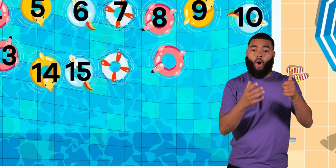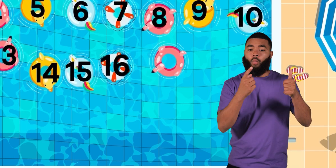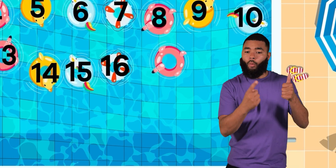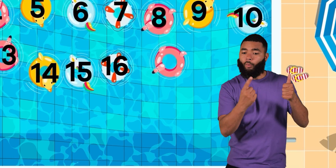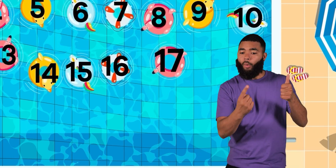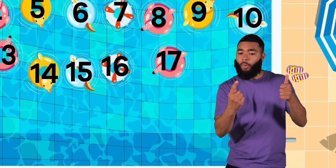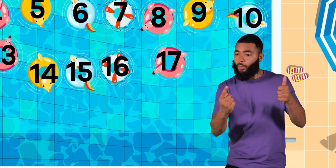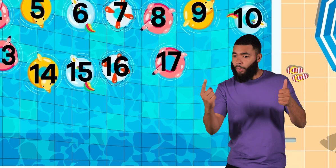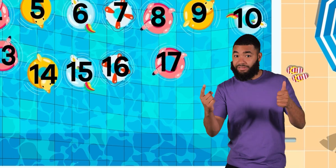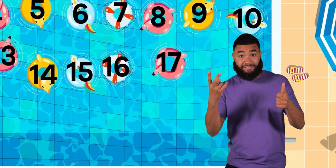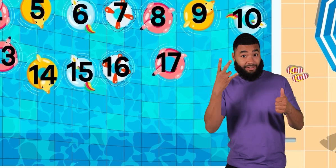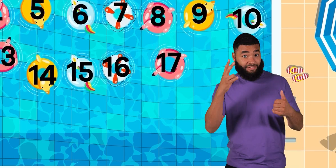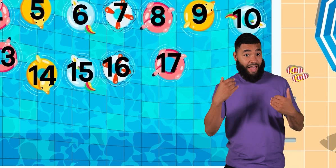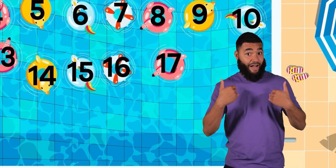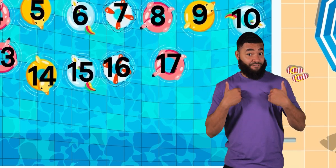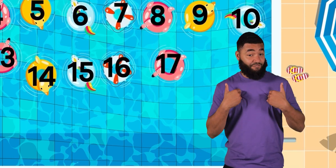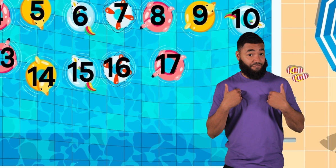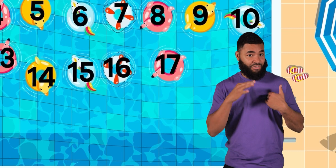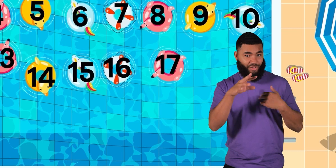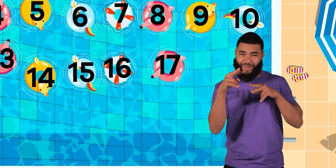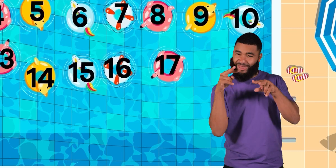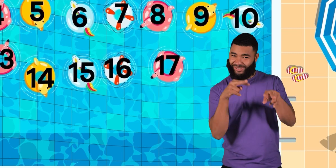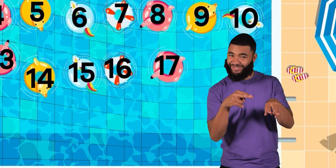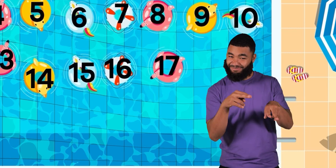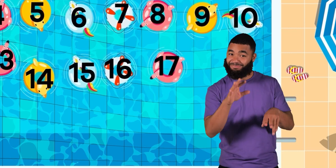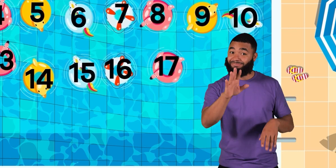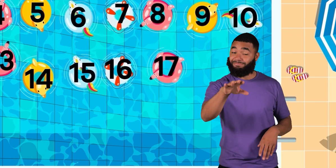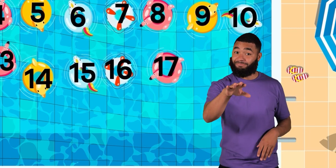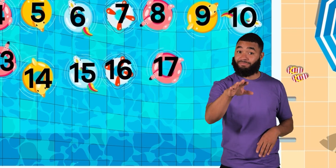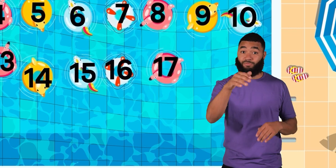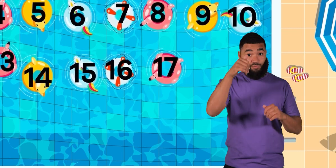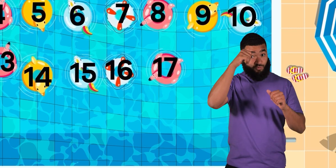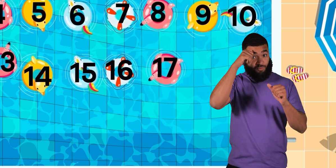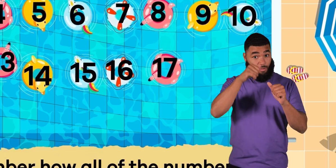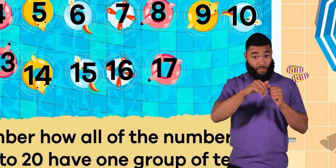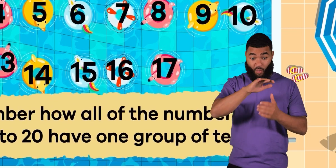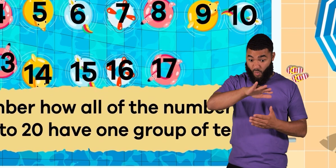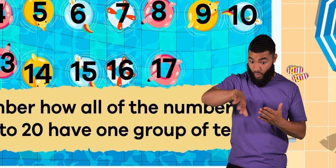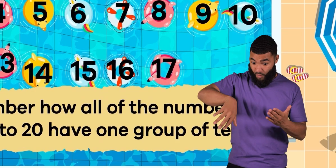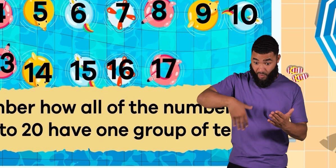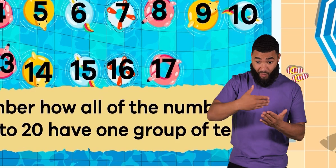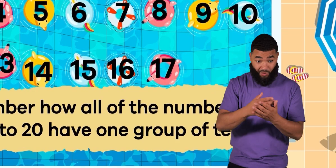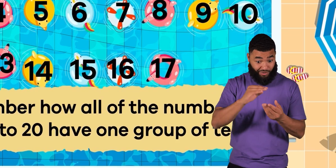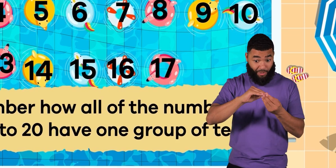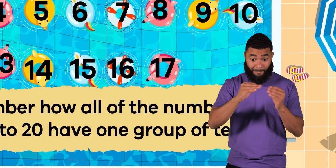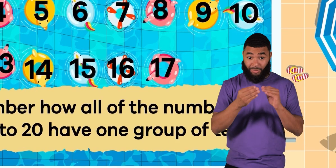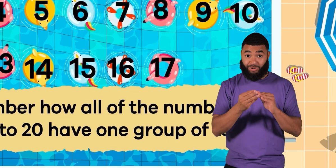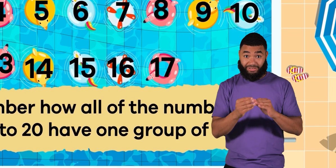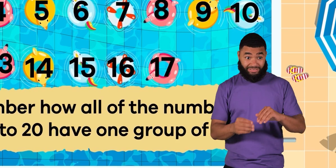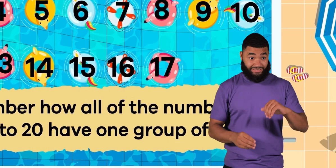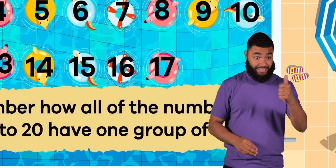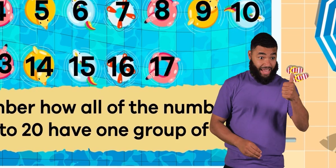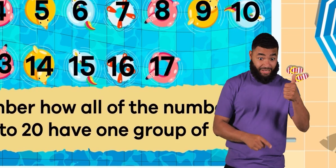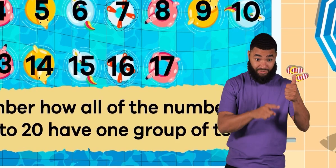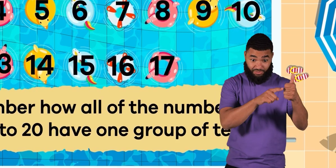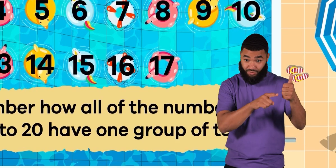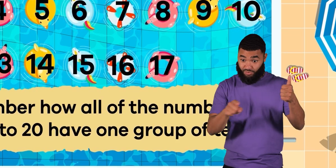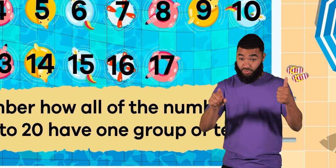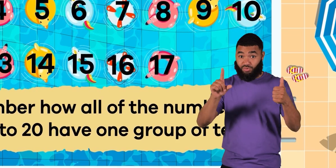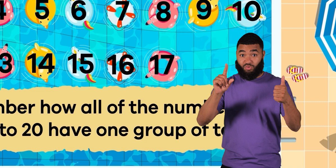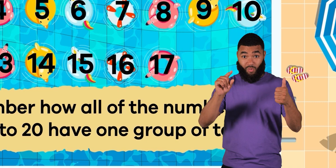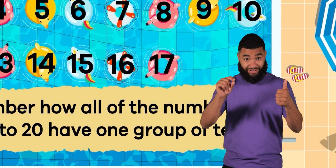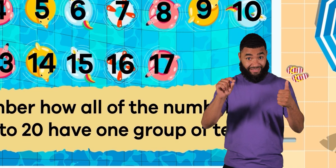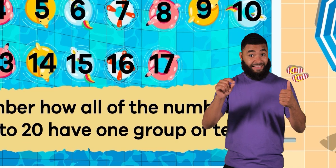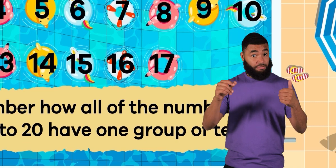ones does 17 have? let's take a look. remember how all of the numbers from 10